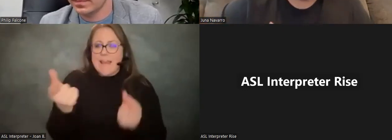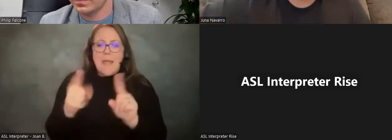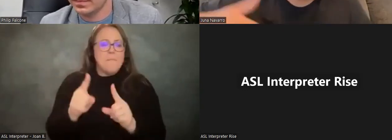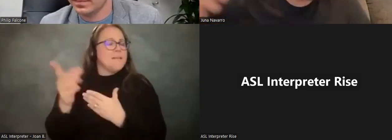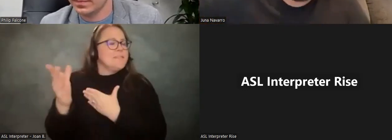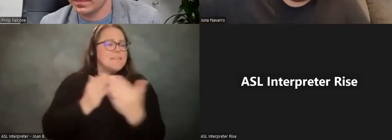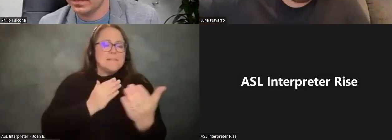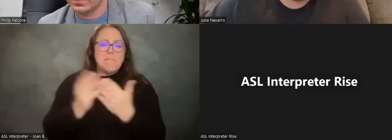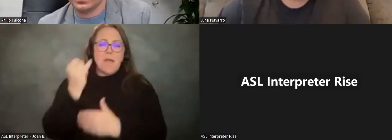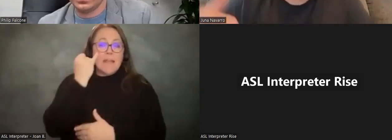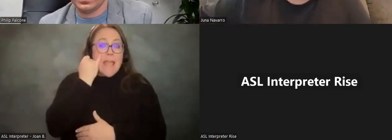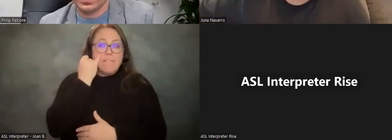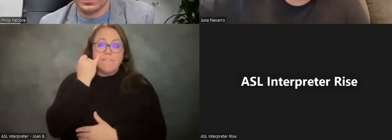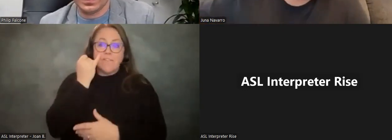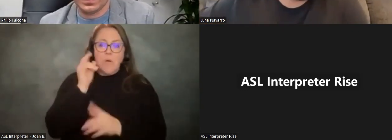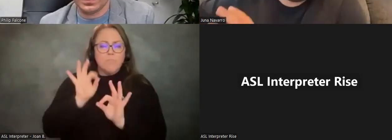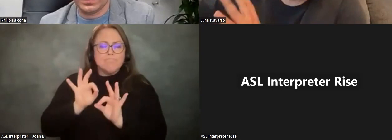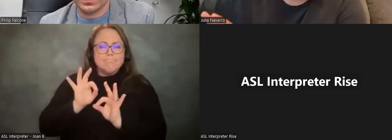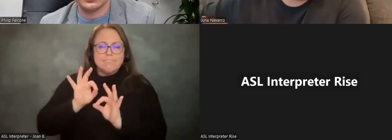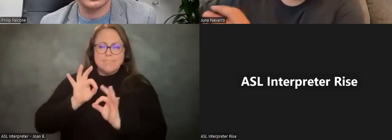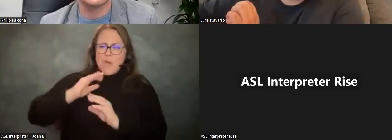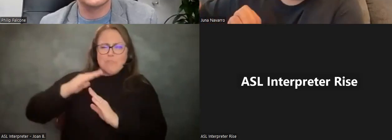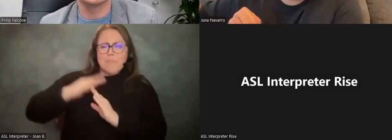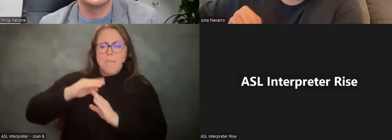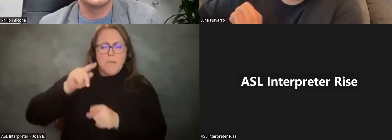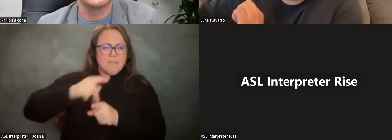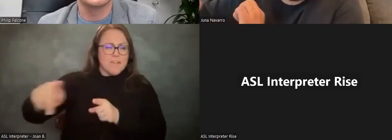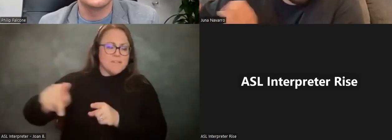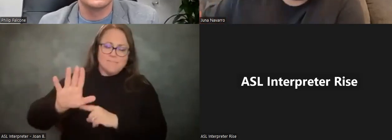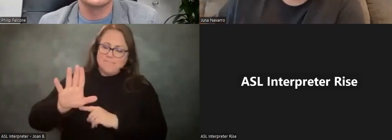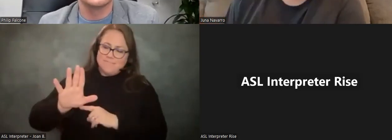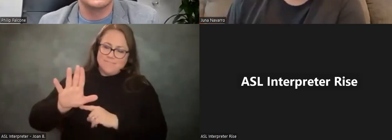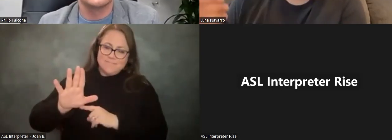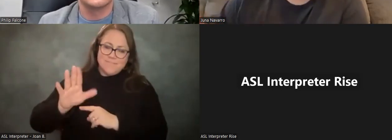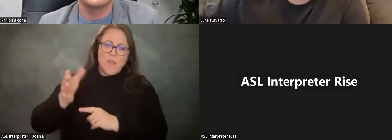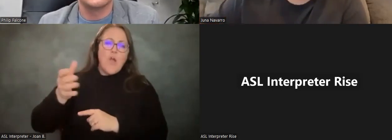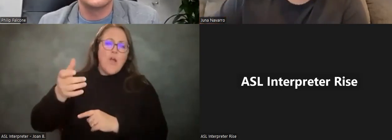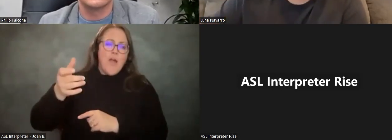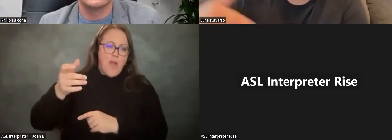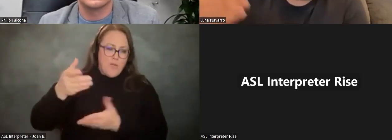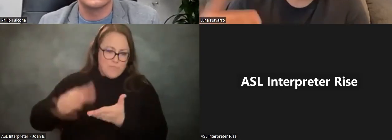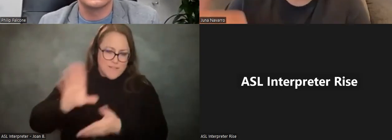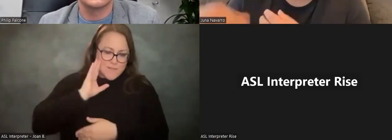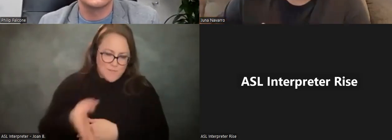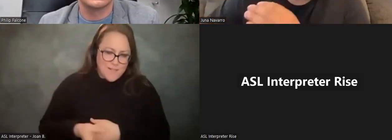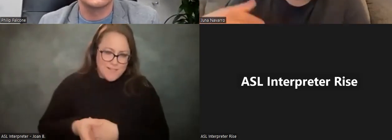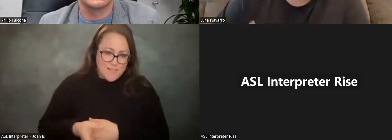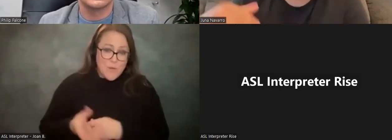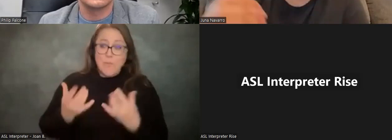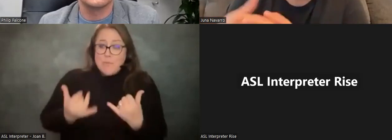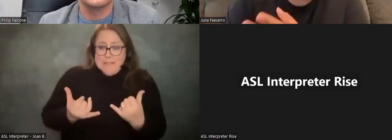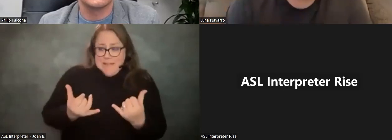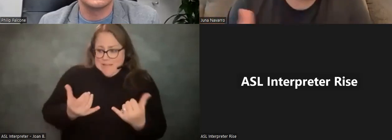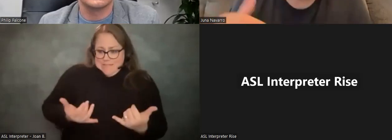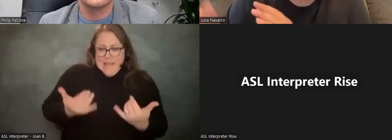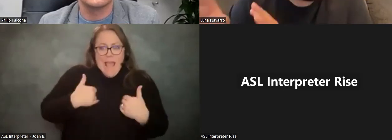how professional you ever become. The rejections at the door all the time. And just know, even to me today, like I still get rejected.